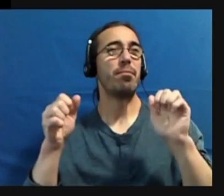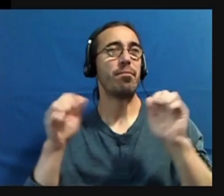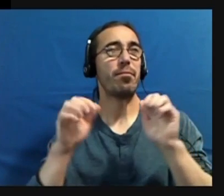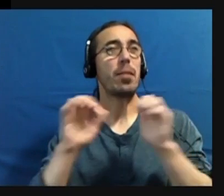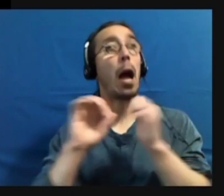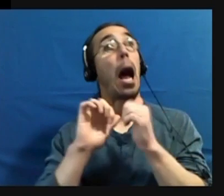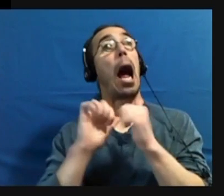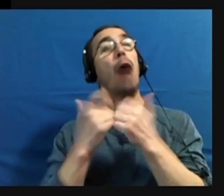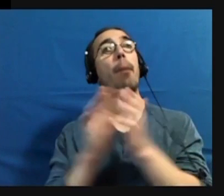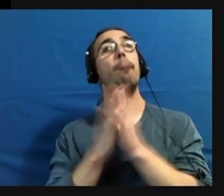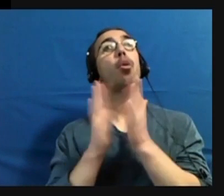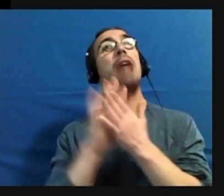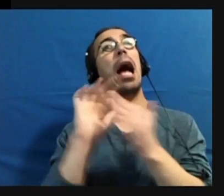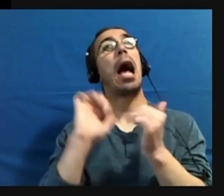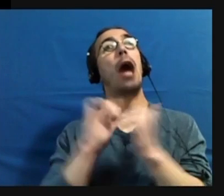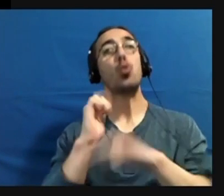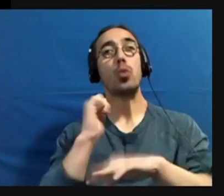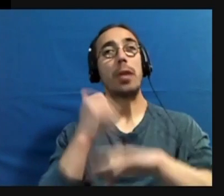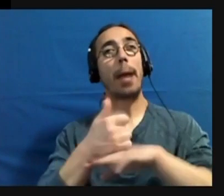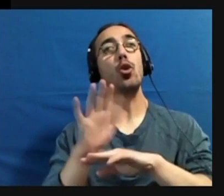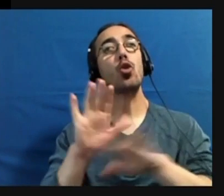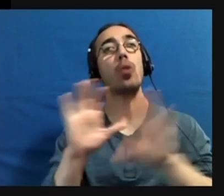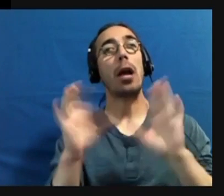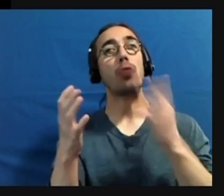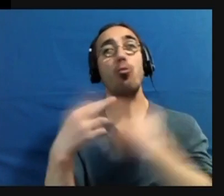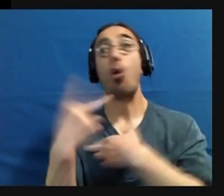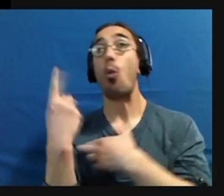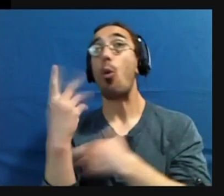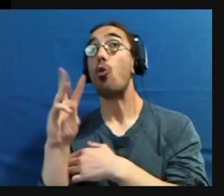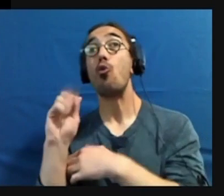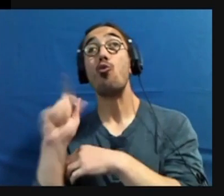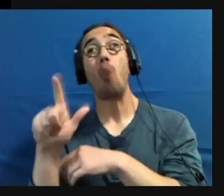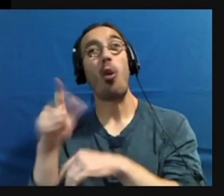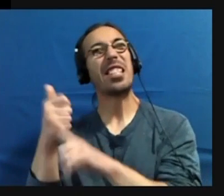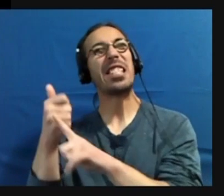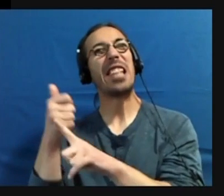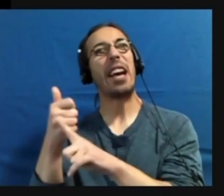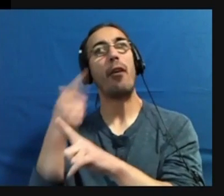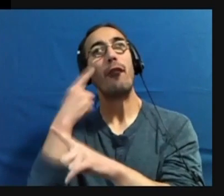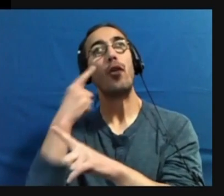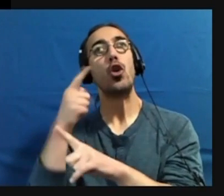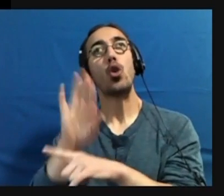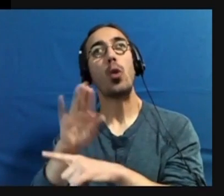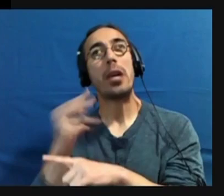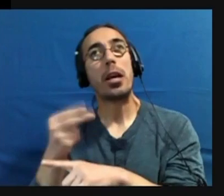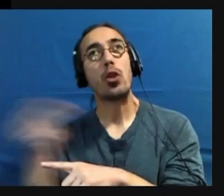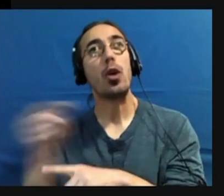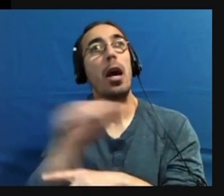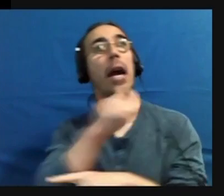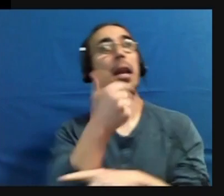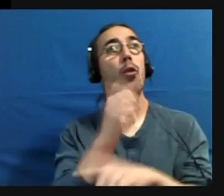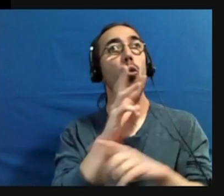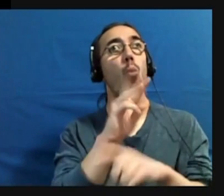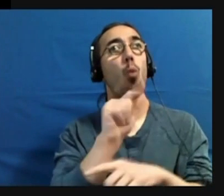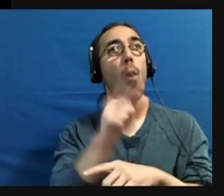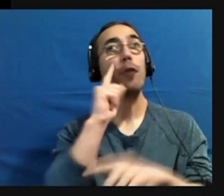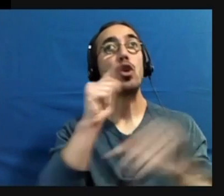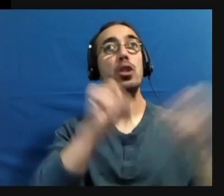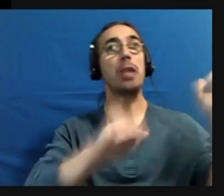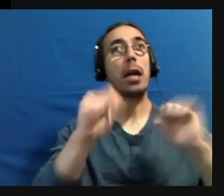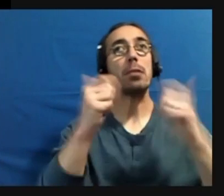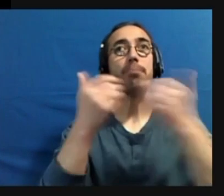your classroom, where maybe one wall is for your history and a different wall is for your science. And in that way,